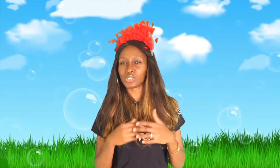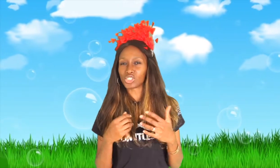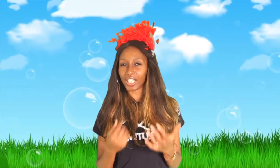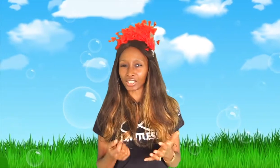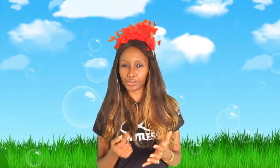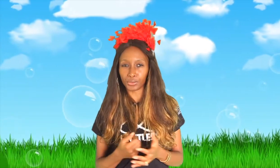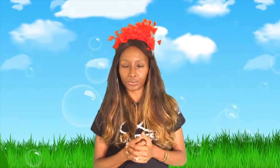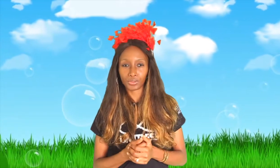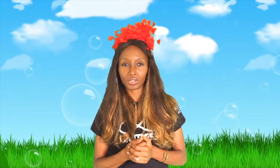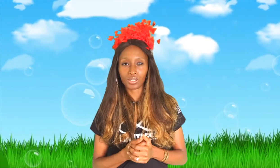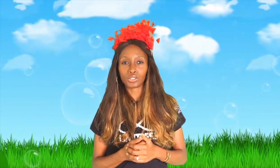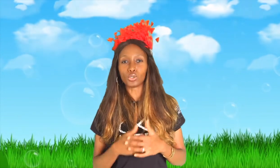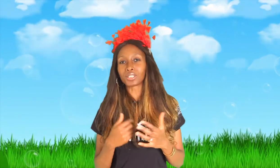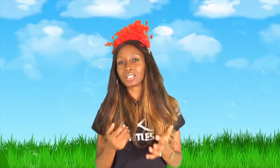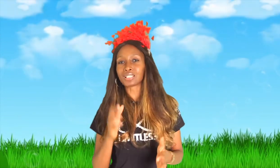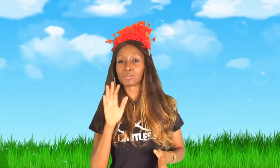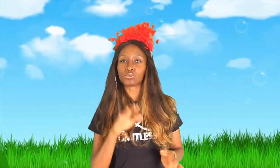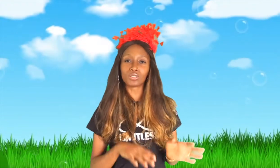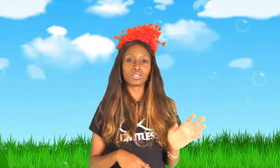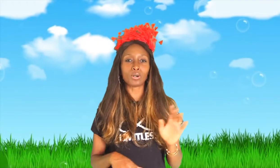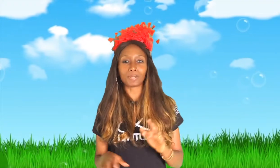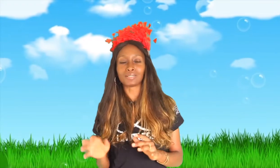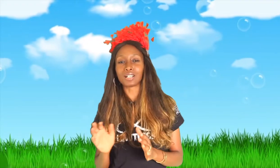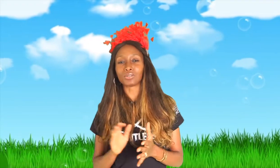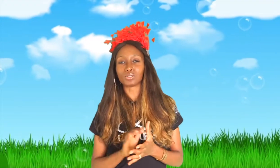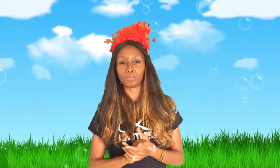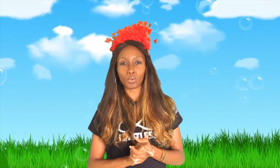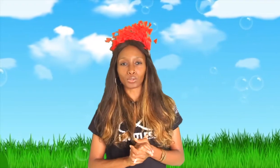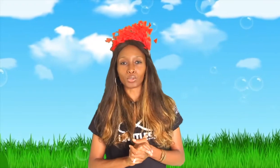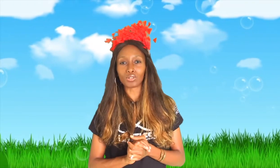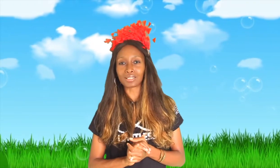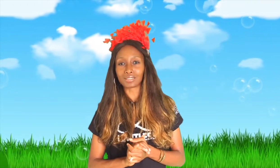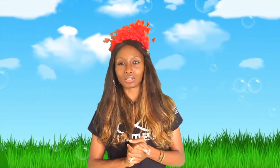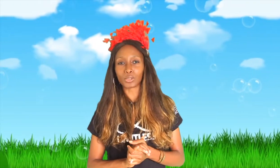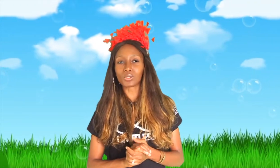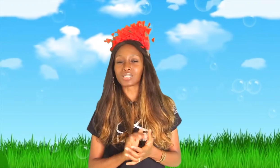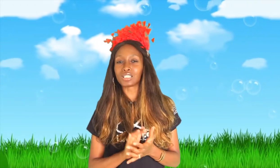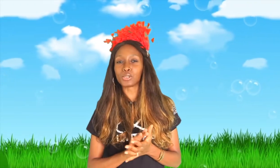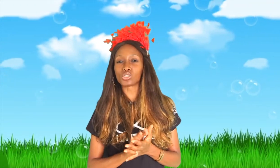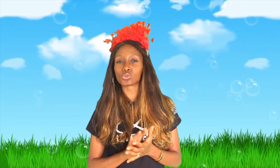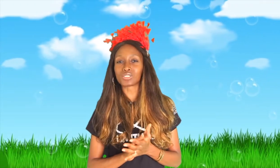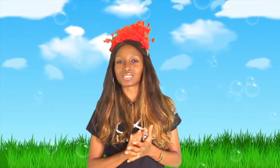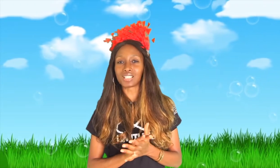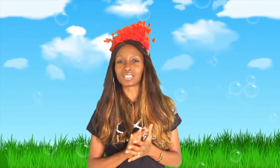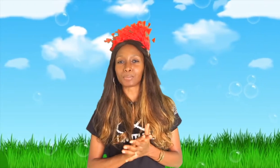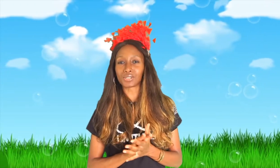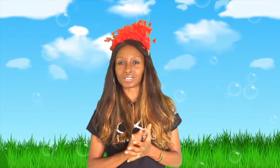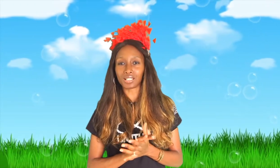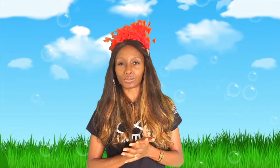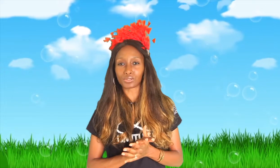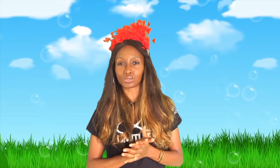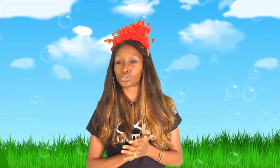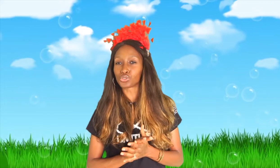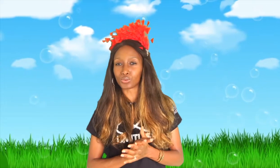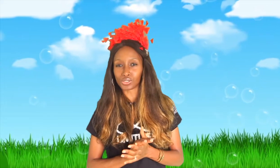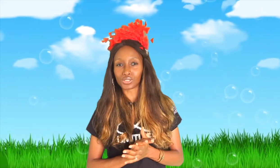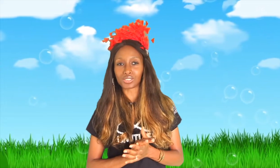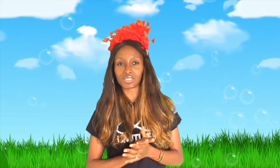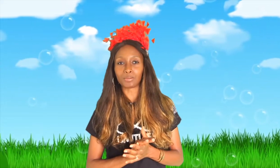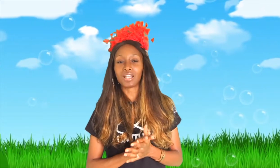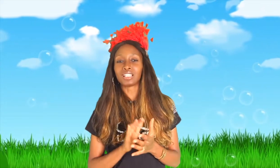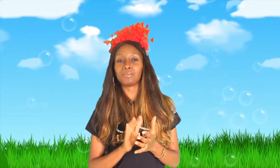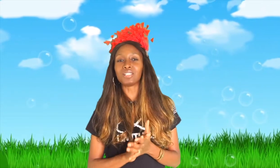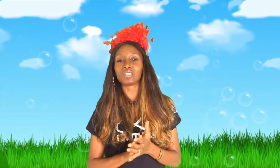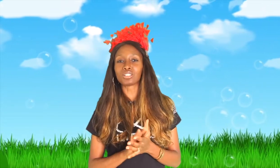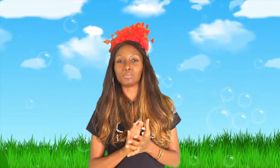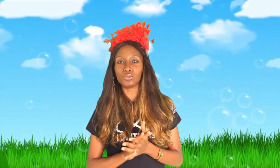enemy has been checking you. Your king has been running up and down on the board. But right now, because the enemy just wants to take the person out, not you in Jesus'